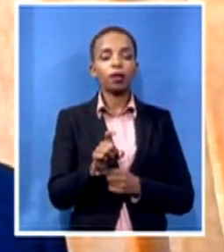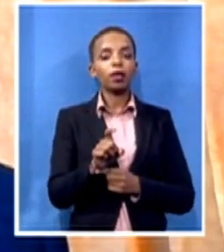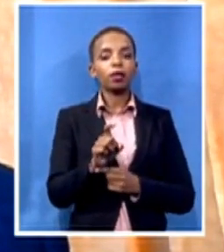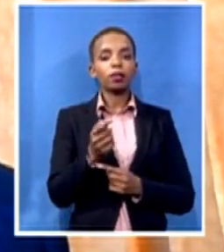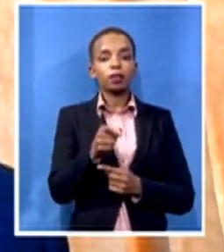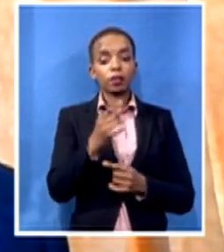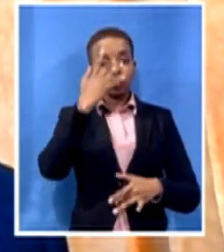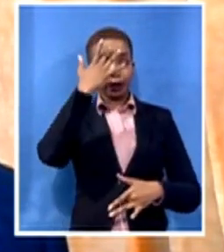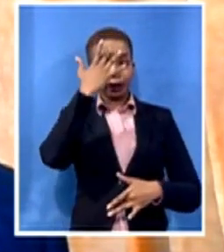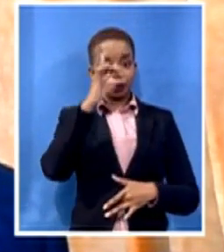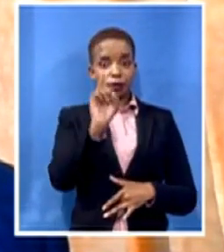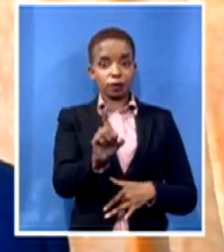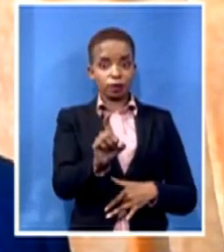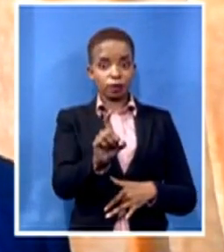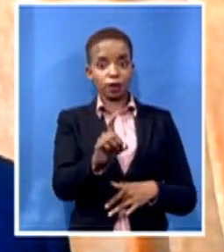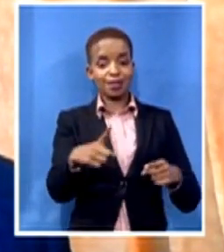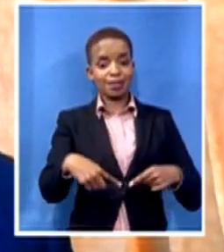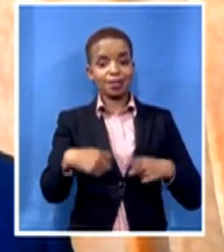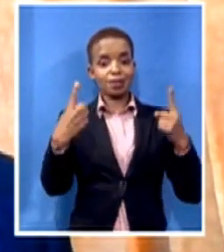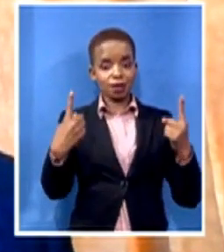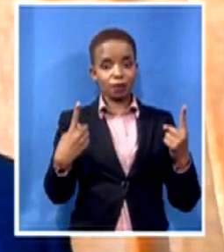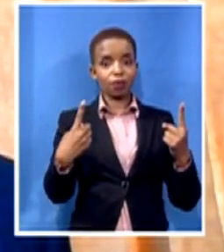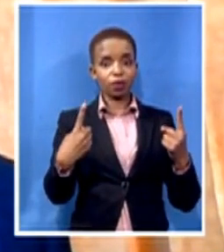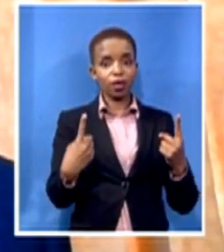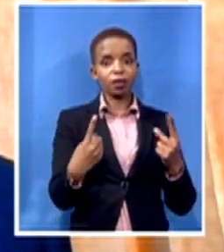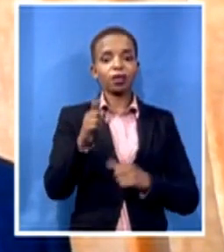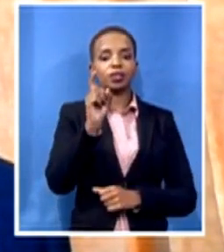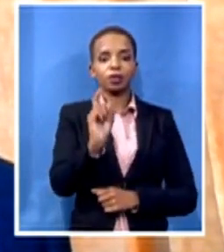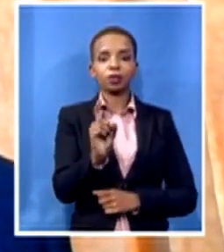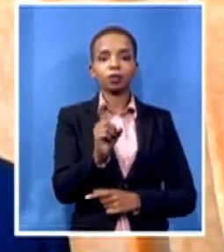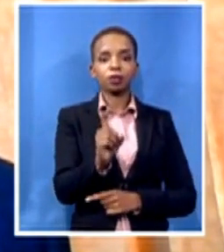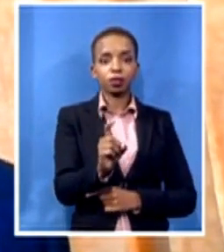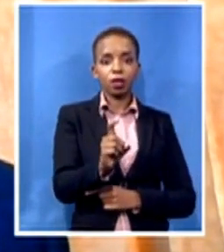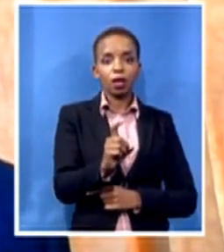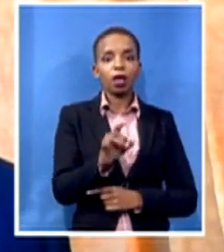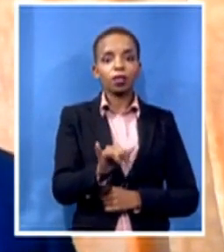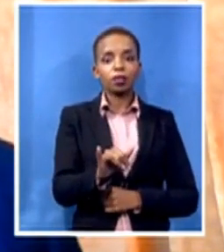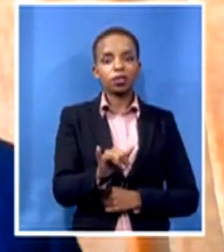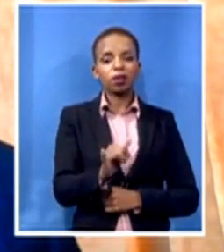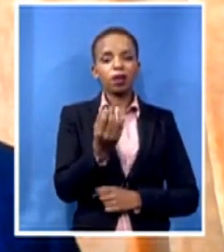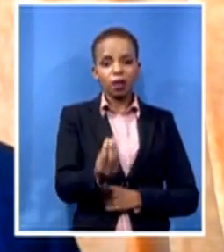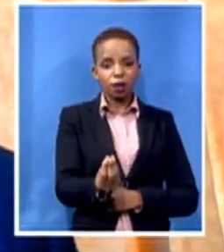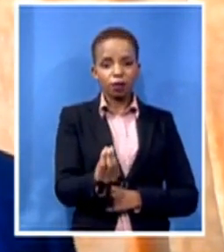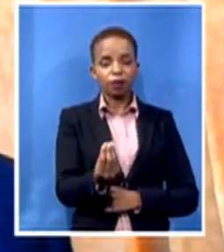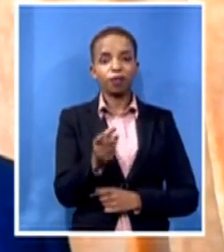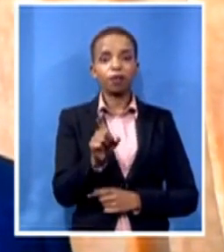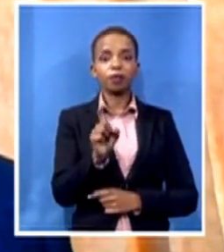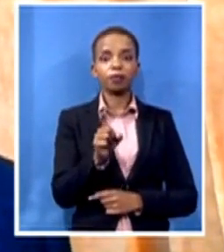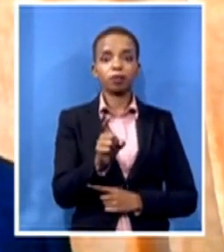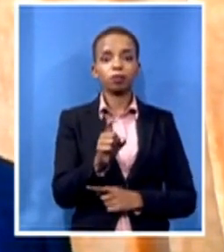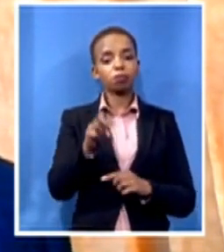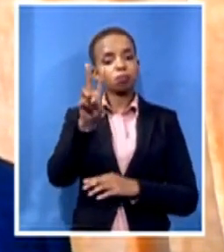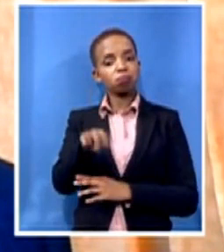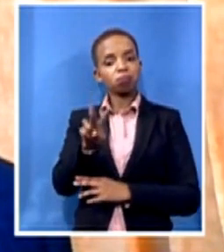different because of the new strain. And this new strain can actually undermine the diagnostics that are